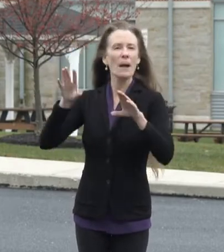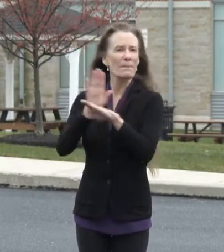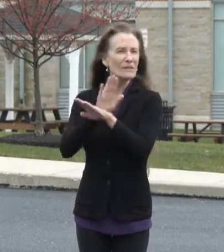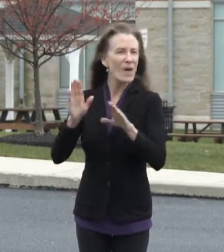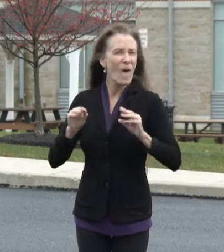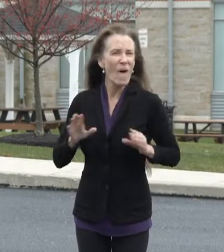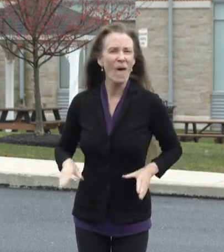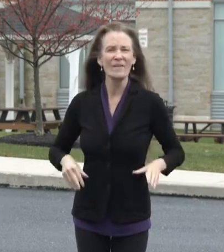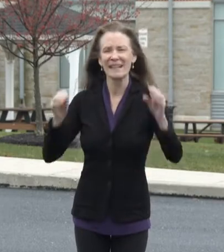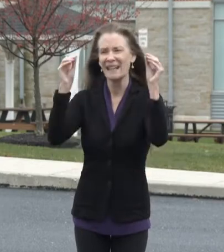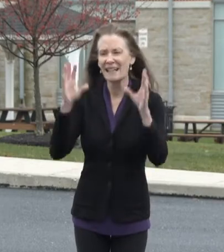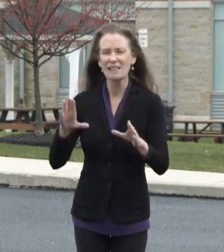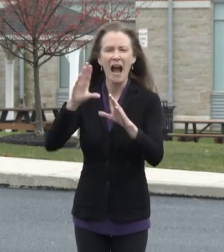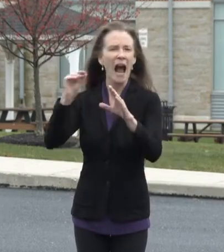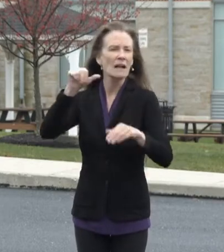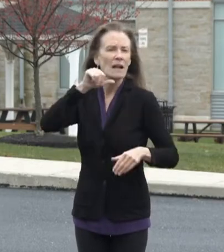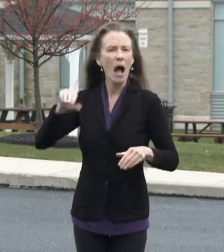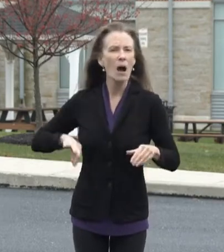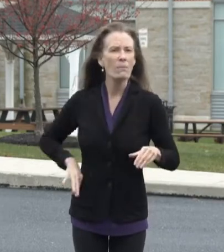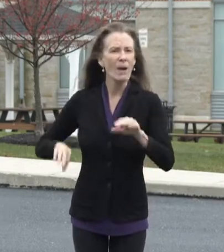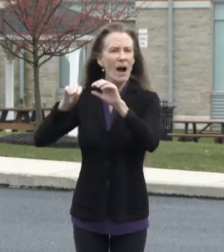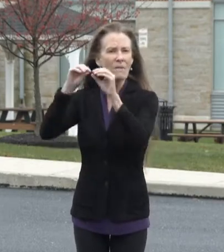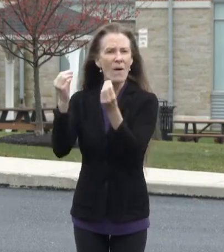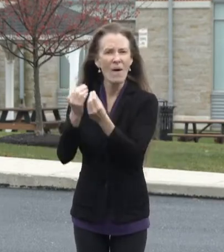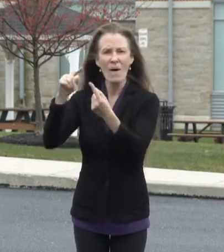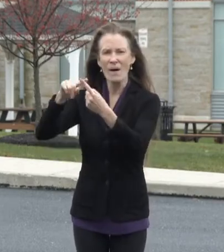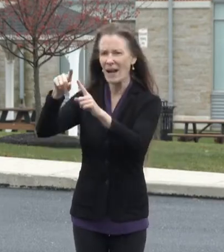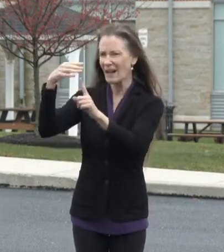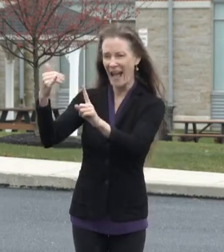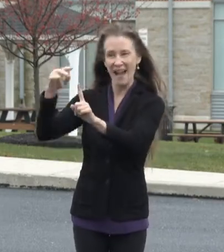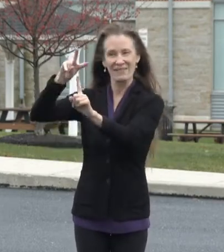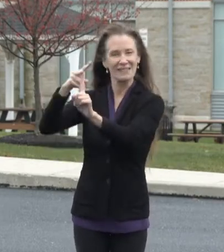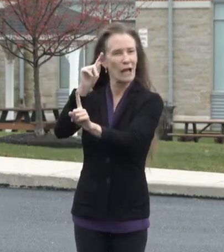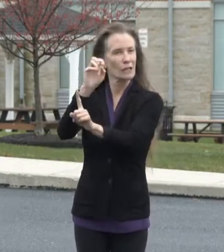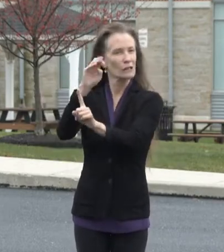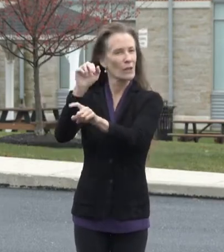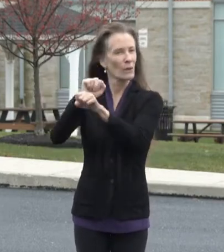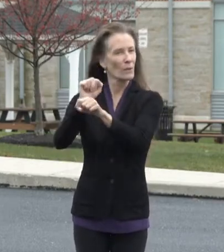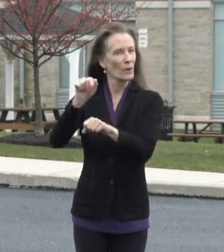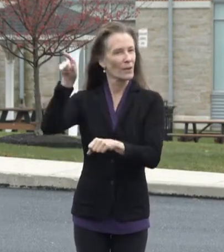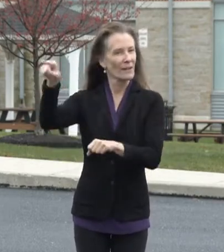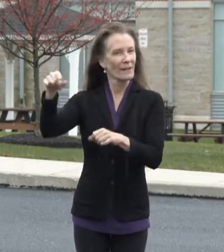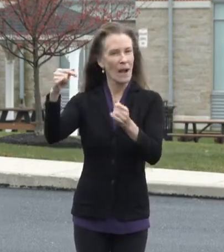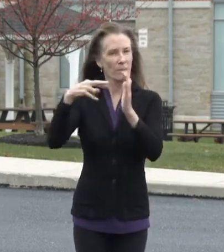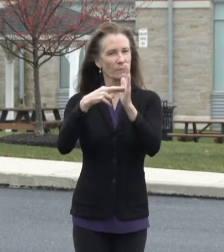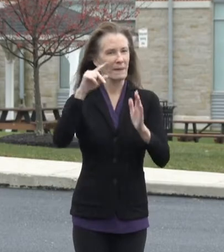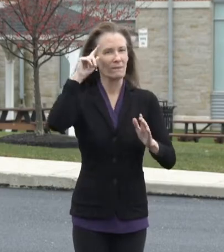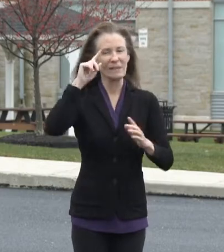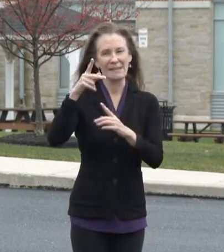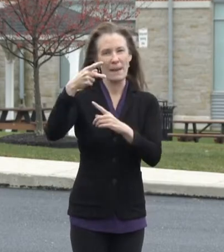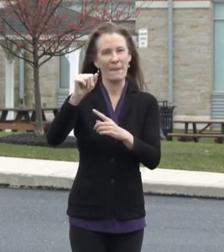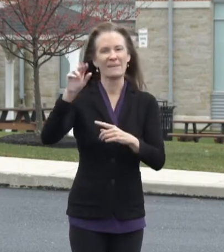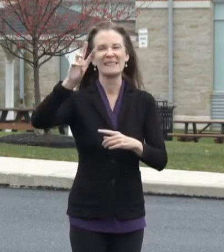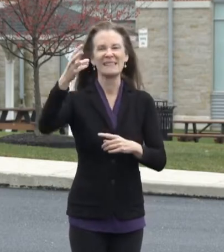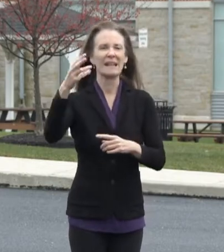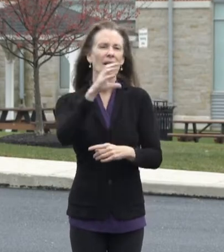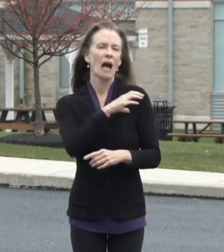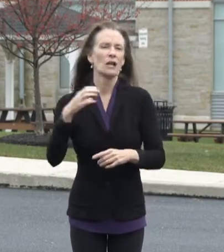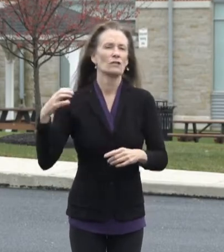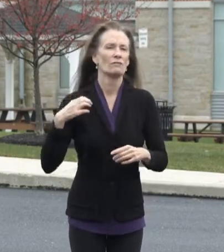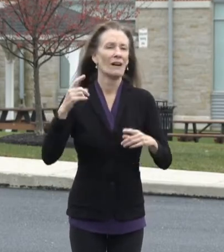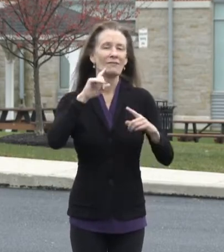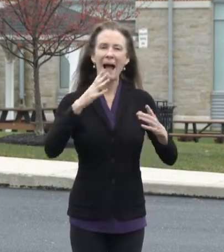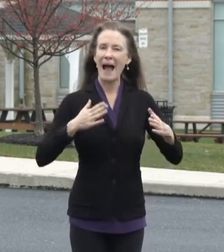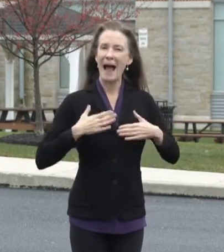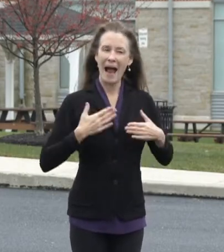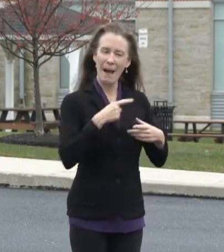She's in her coming on second term, representing Pennsylvania's 6th Congressional District. We're very pleased that you're able to join